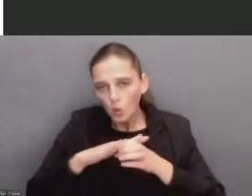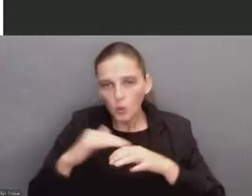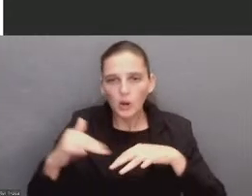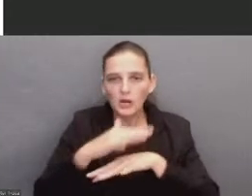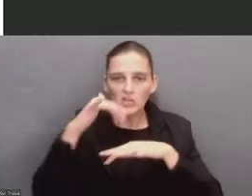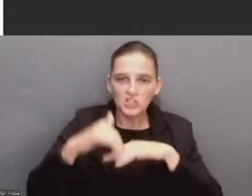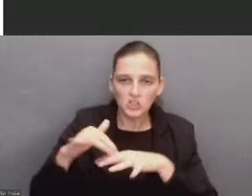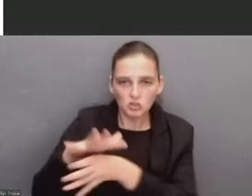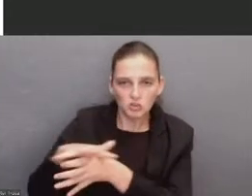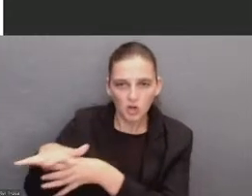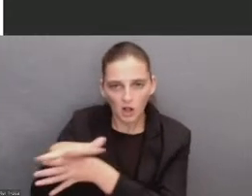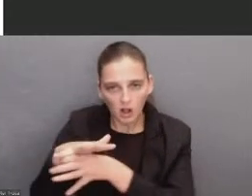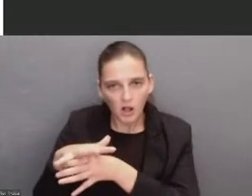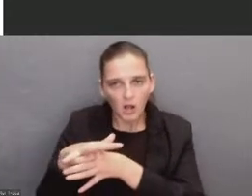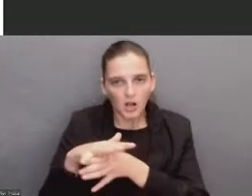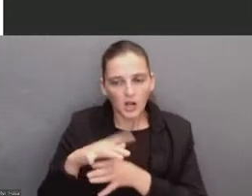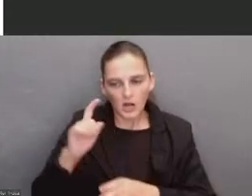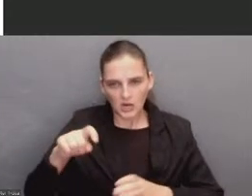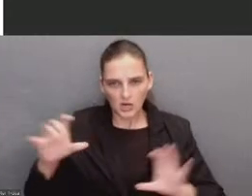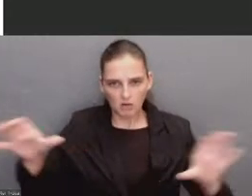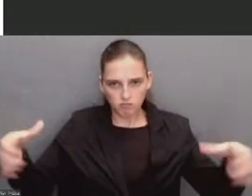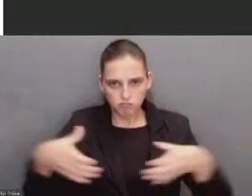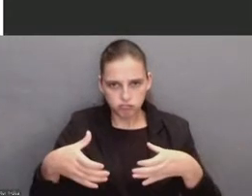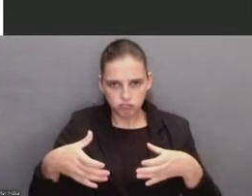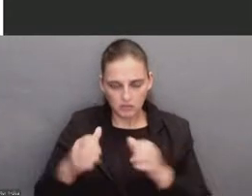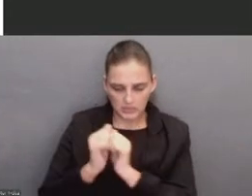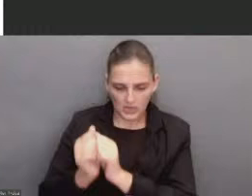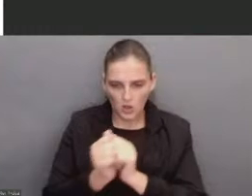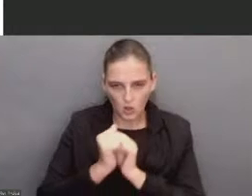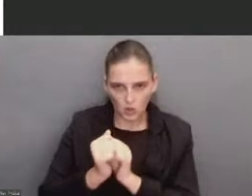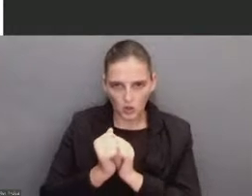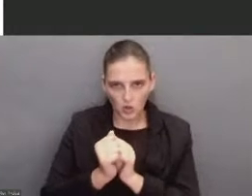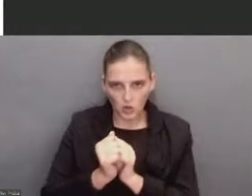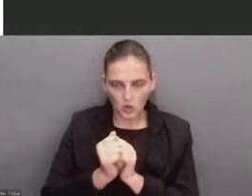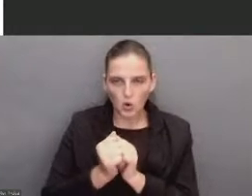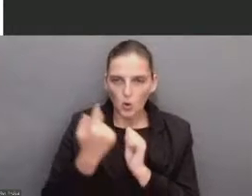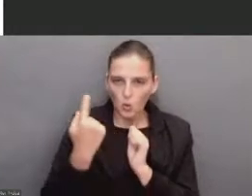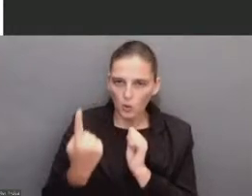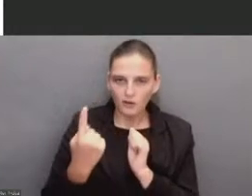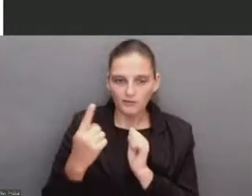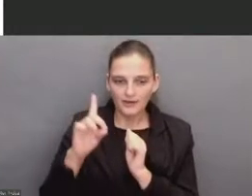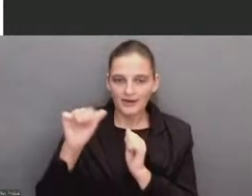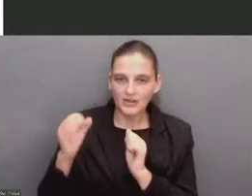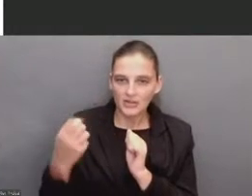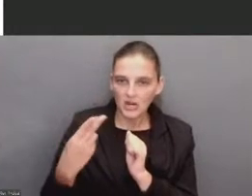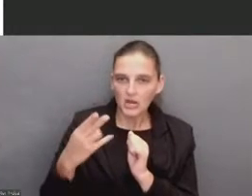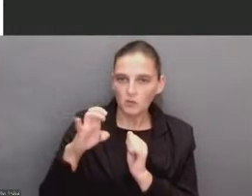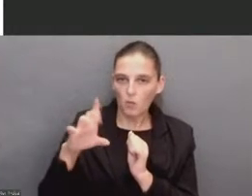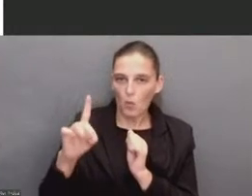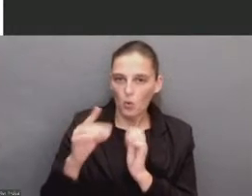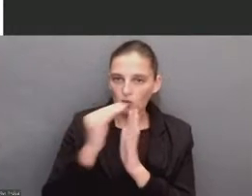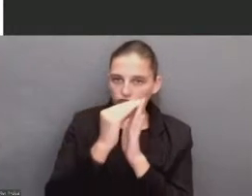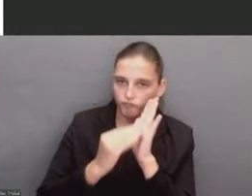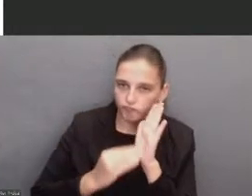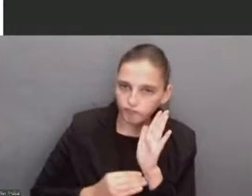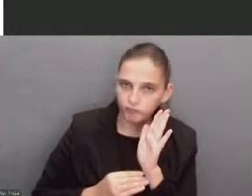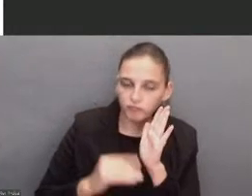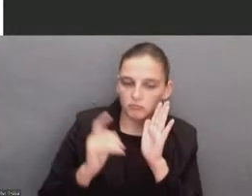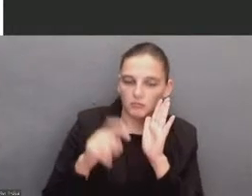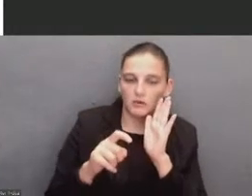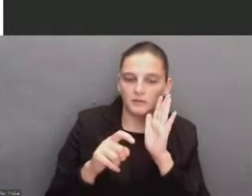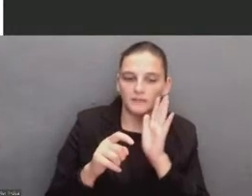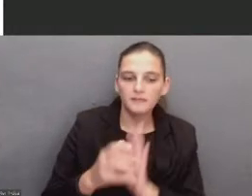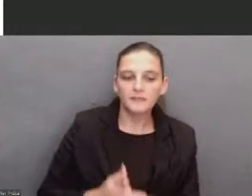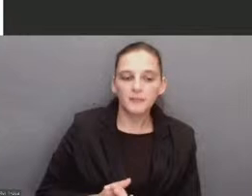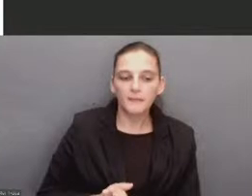surveillance infrastructure, and then leveraging that data in a centralized dashboard. And finally, we really, as was just